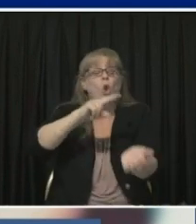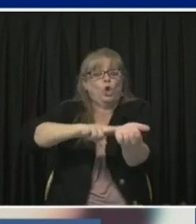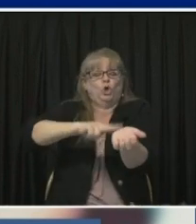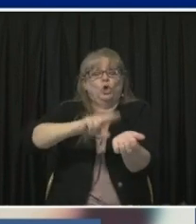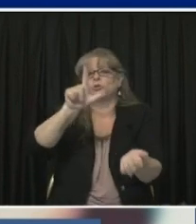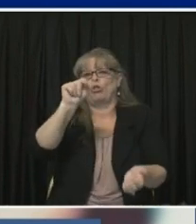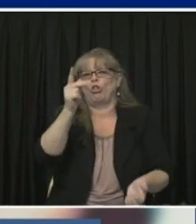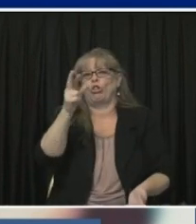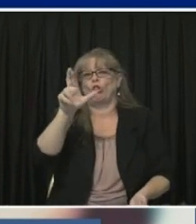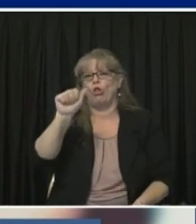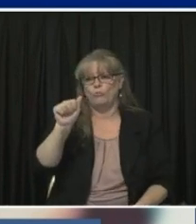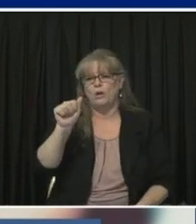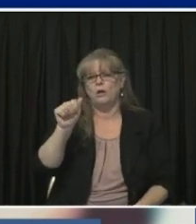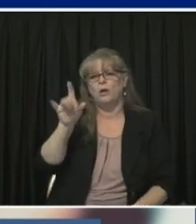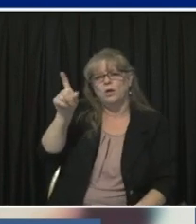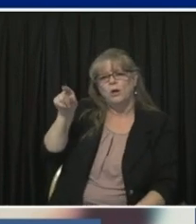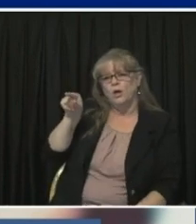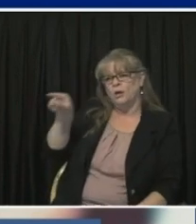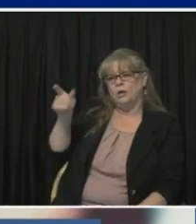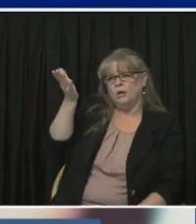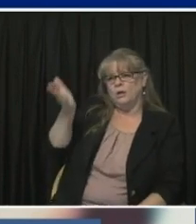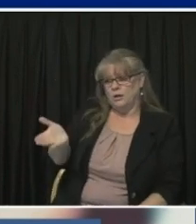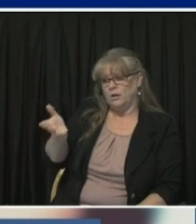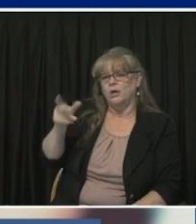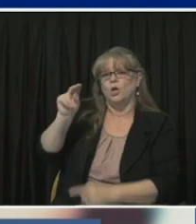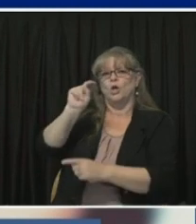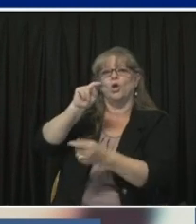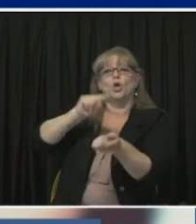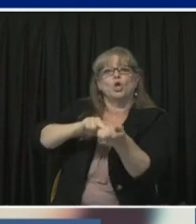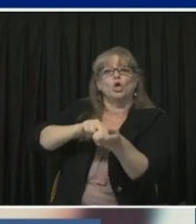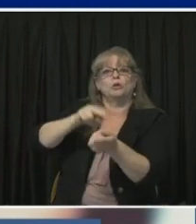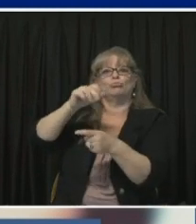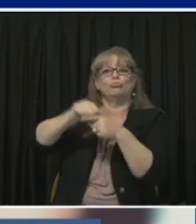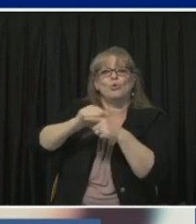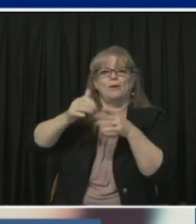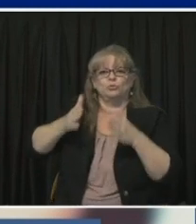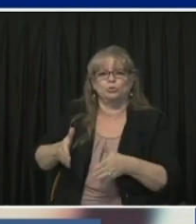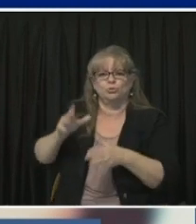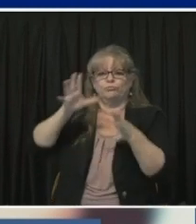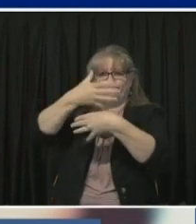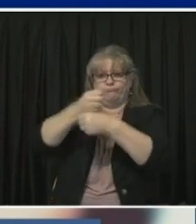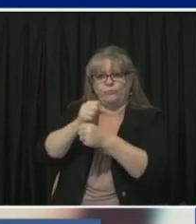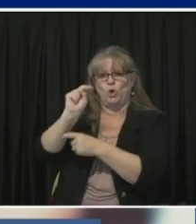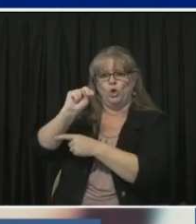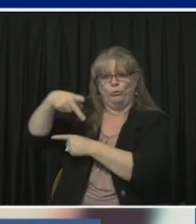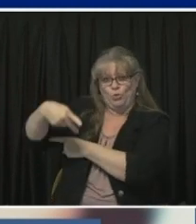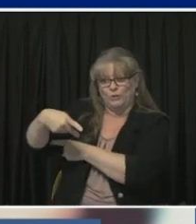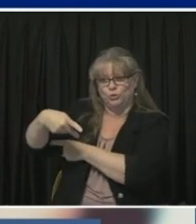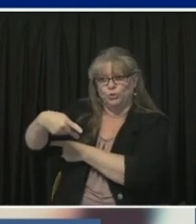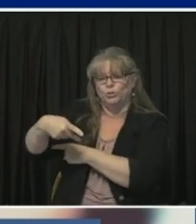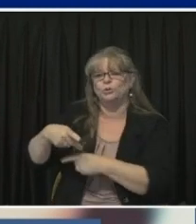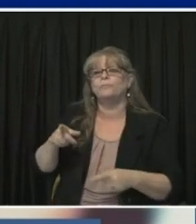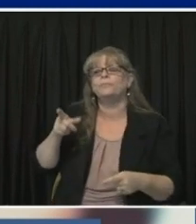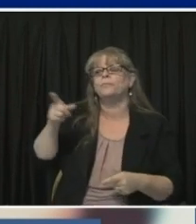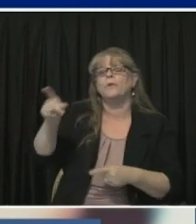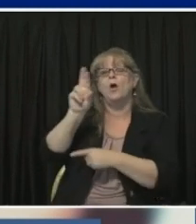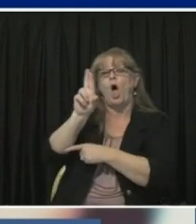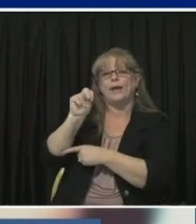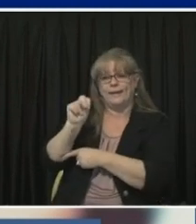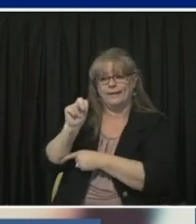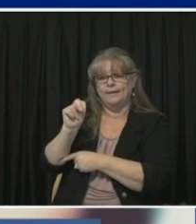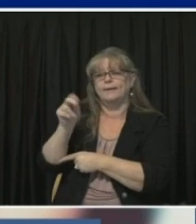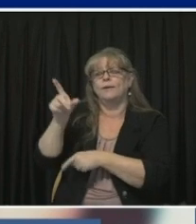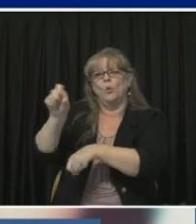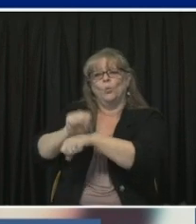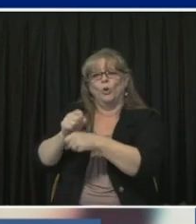Colorado as a nurse practitioner in hospital medicine for 14 years. She's a registered nurse health services volunteer for the American Red Cross Rocky Mountain